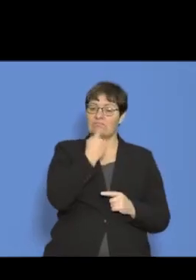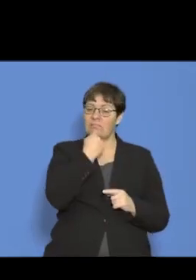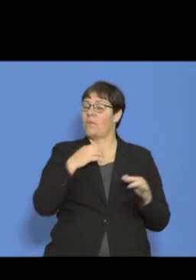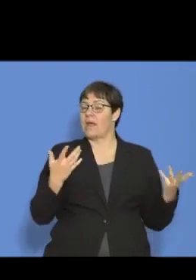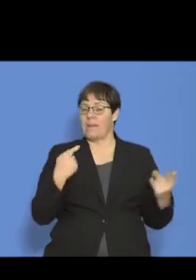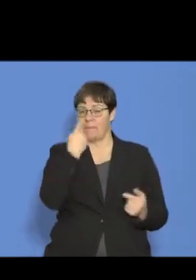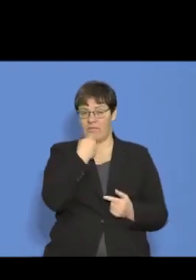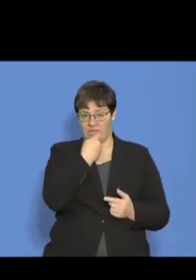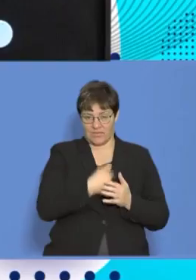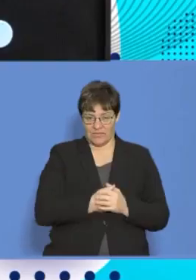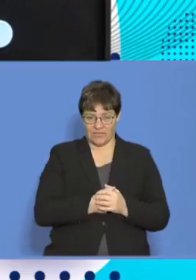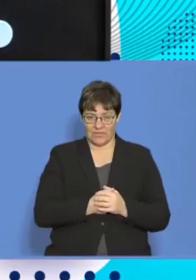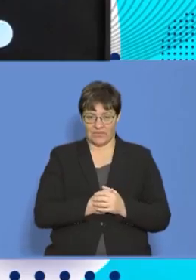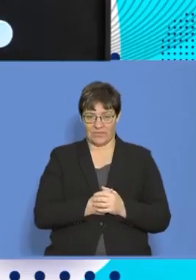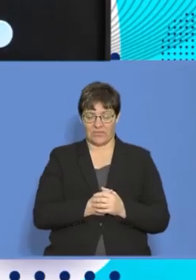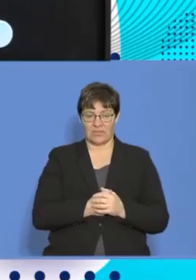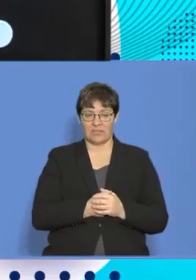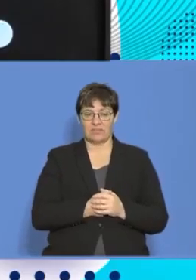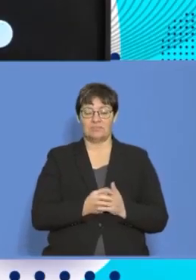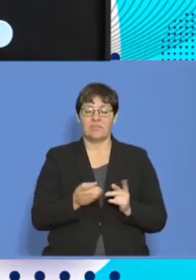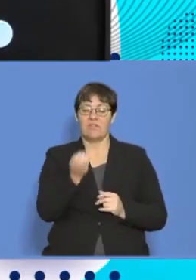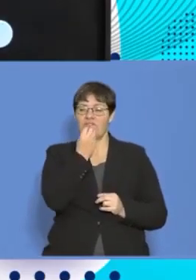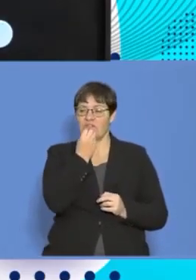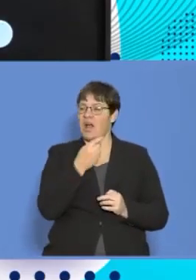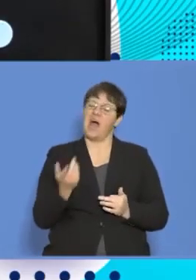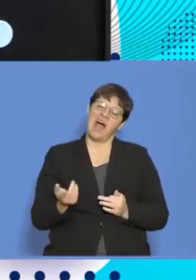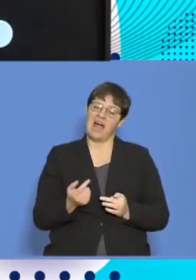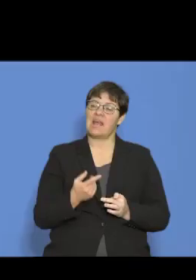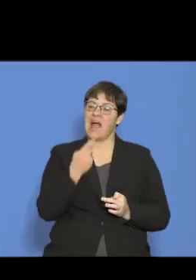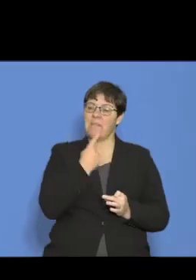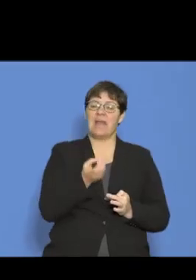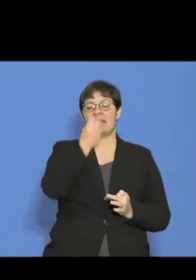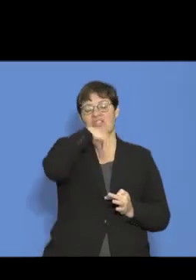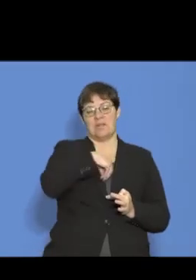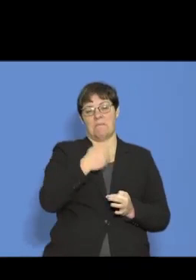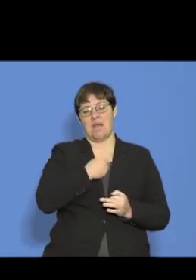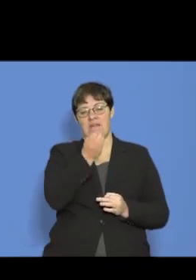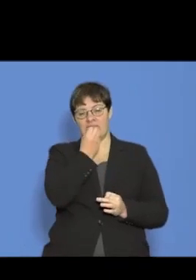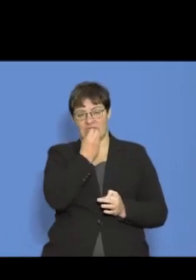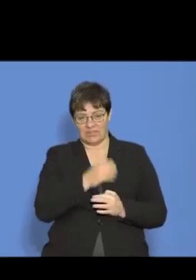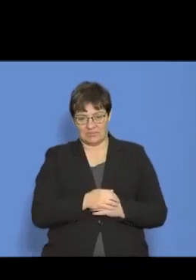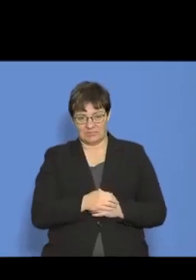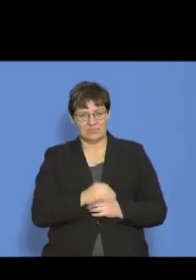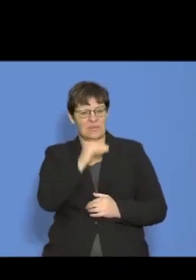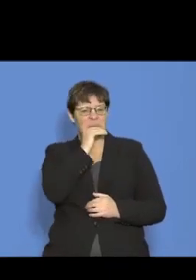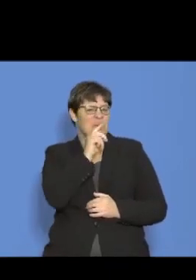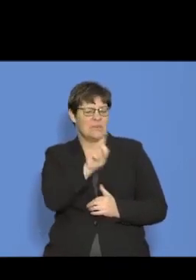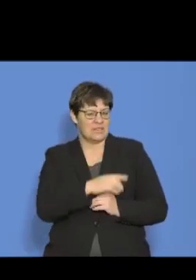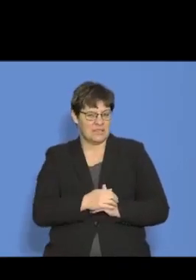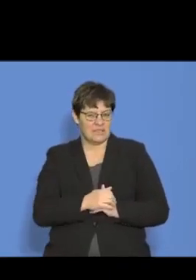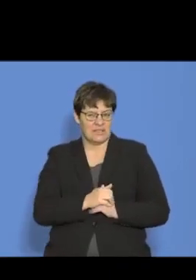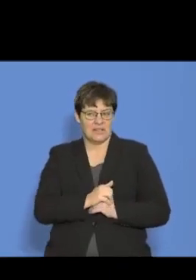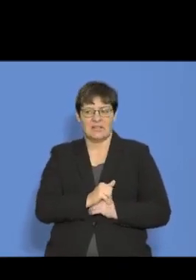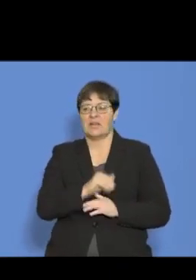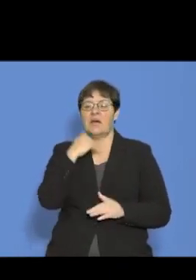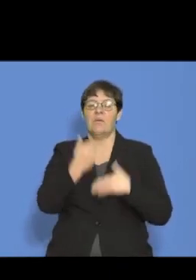mouth. So, the next time you're having a meal, you can say, well, I'm ingesting my meal. What does that mean? It means